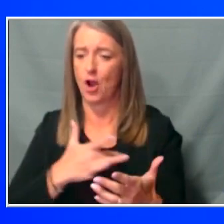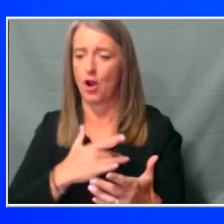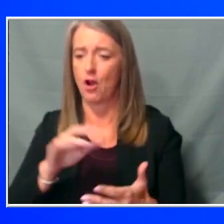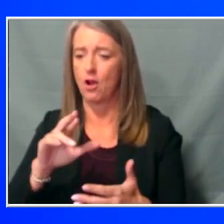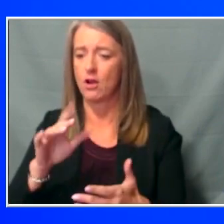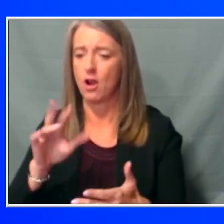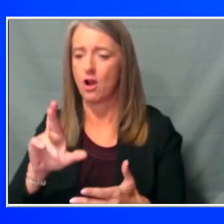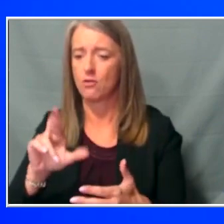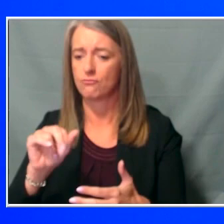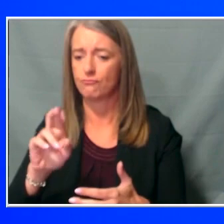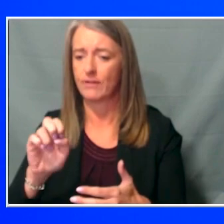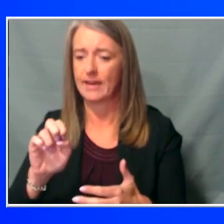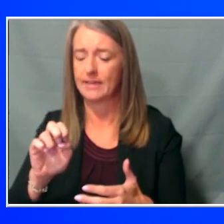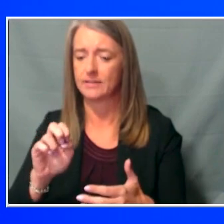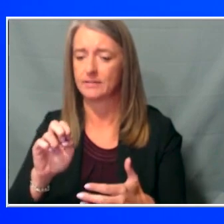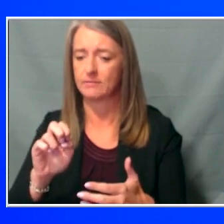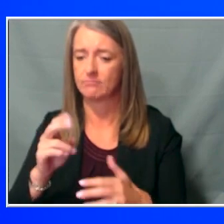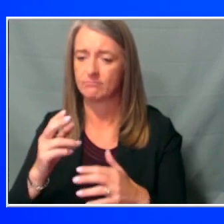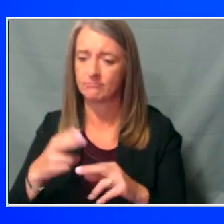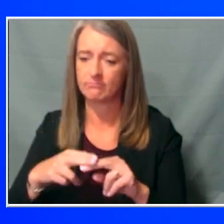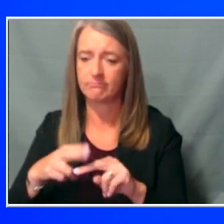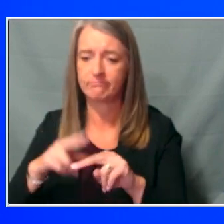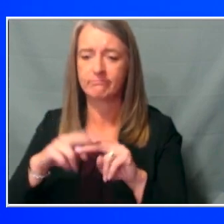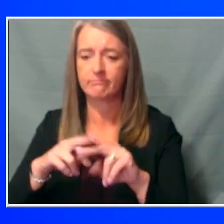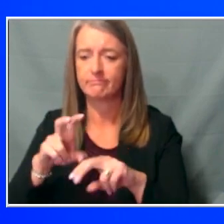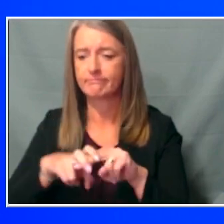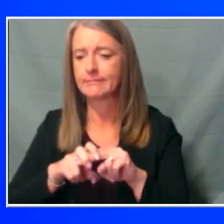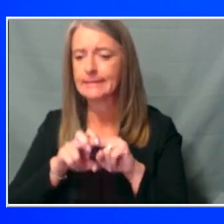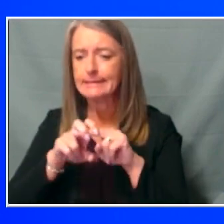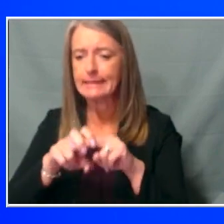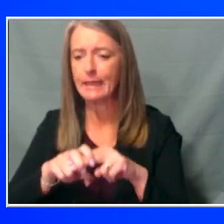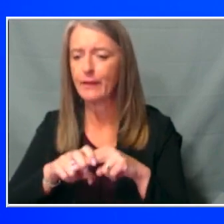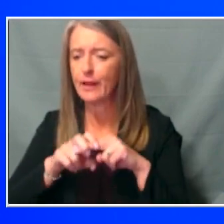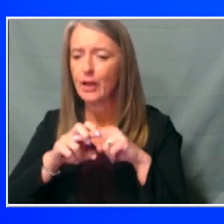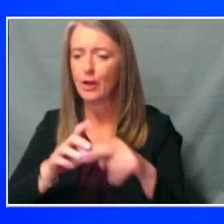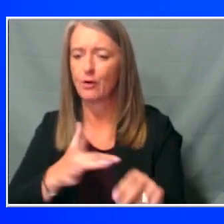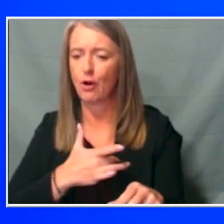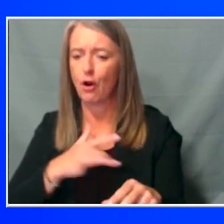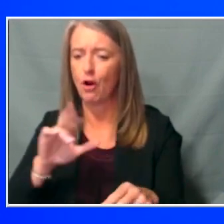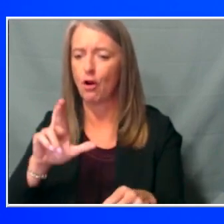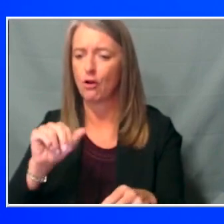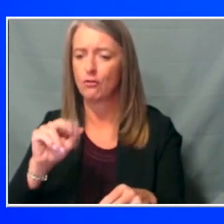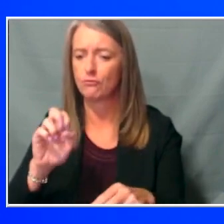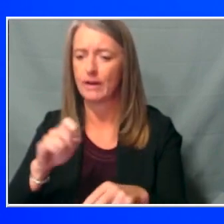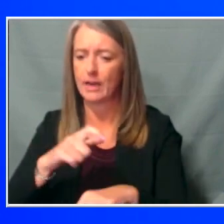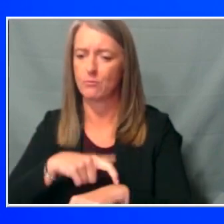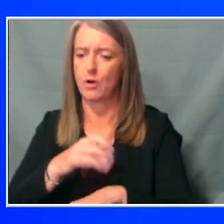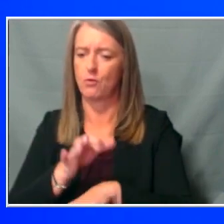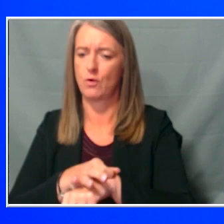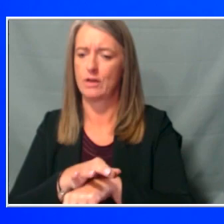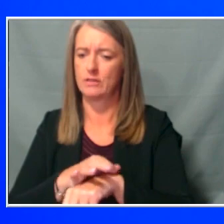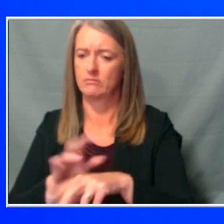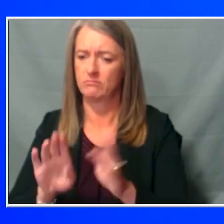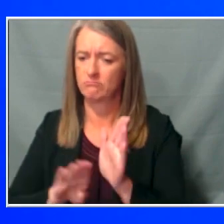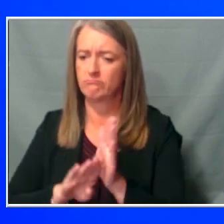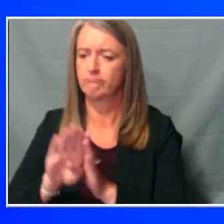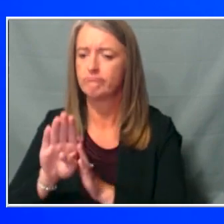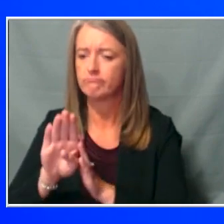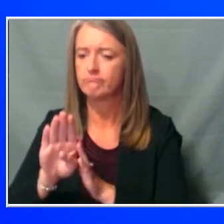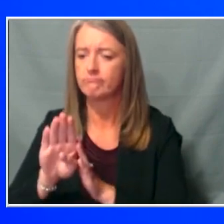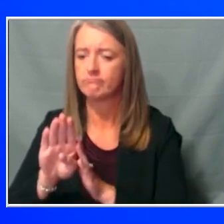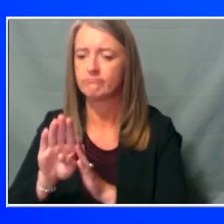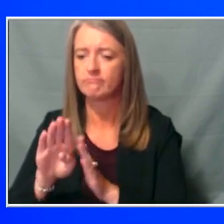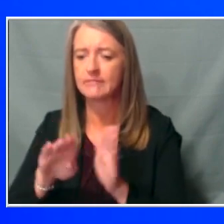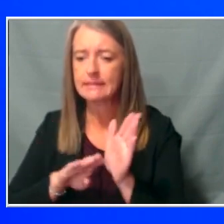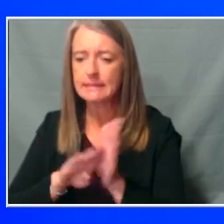I would just be sitting there, and my heart rate on my watch you have an accelerated heart rate. It's an